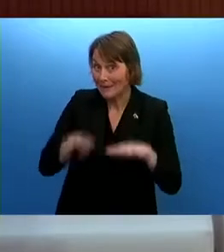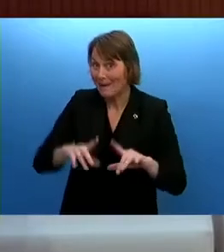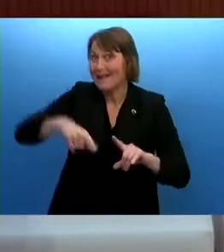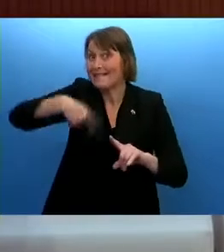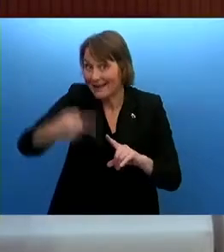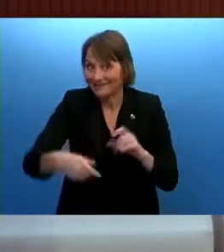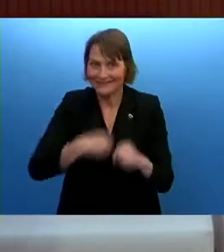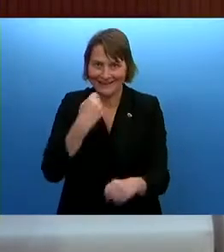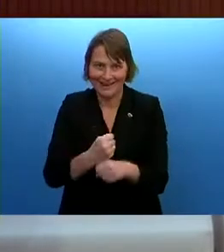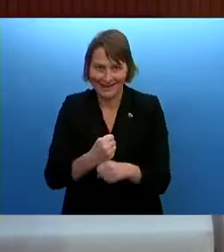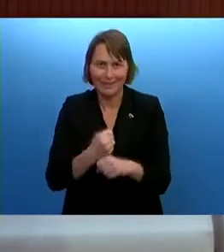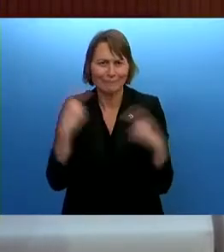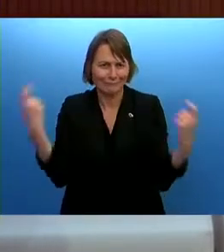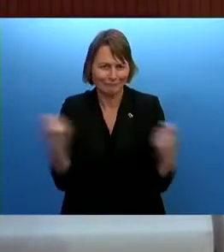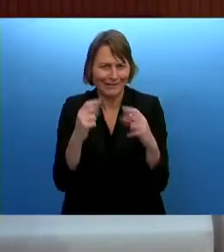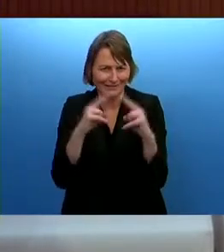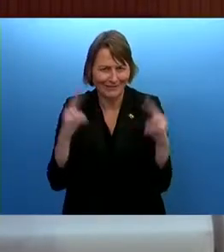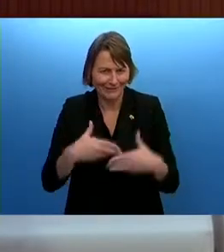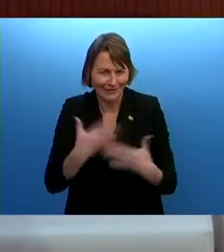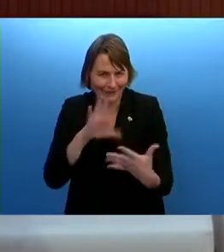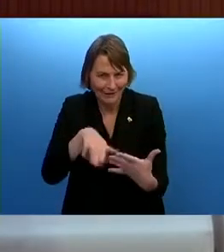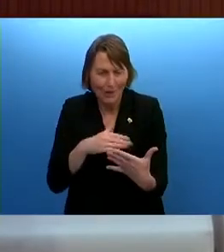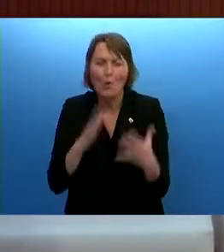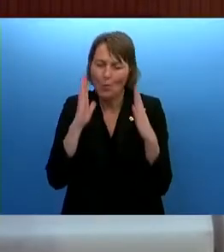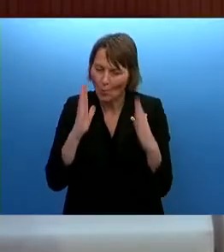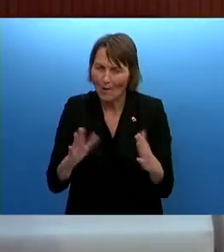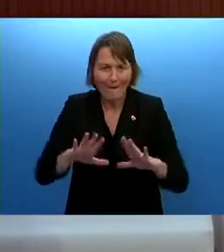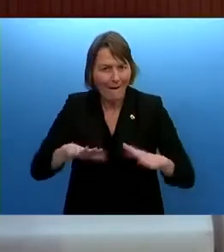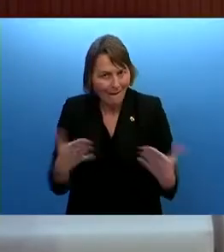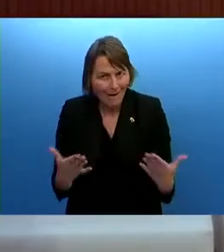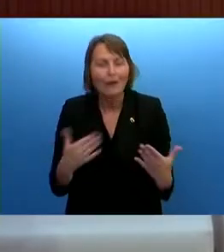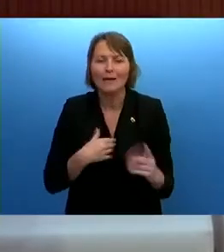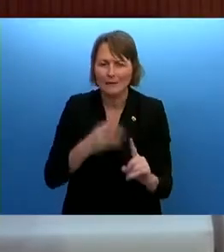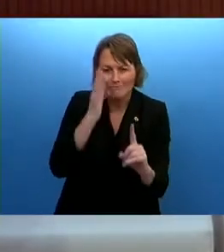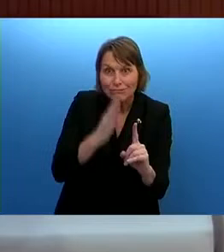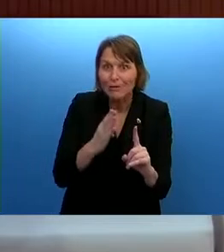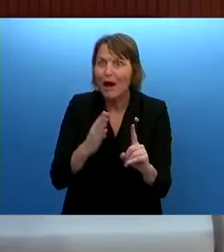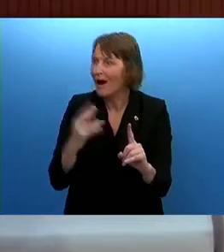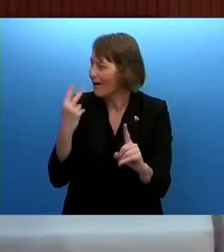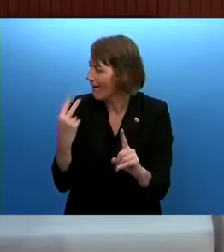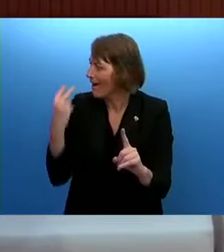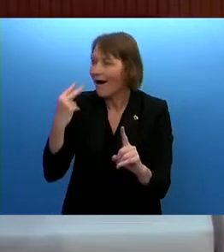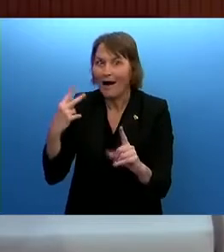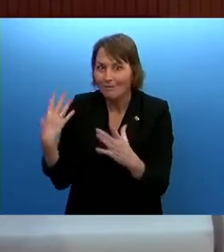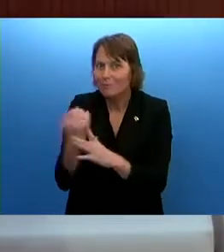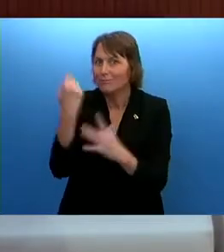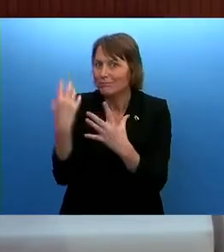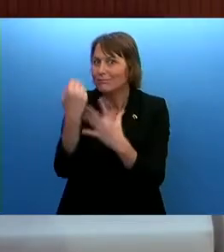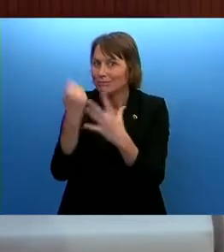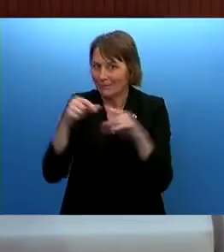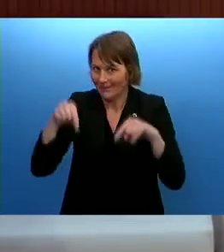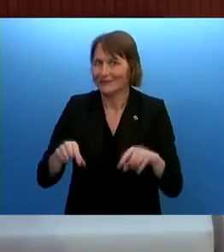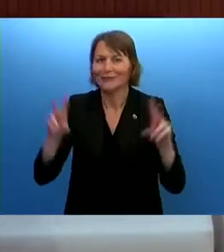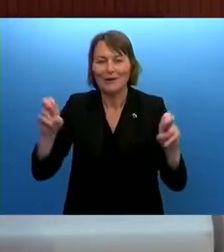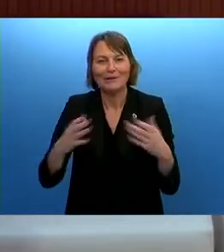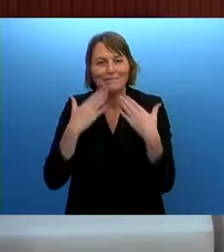next International Day of Sign Language, we will do so by recognizing new milestones in progress on this crucial issue. Thank